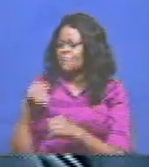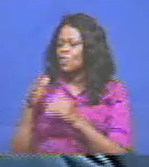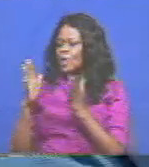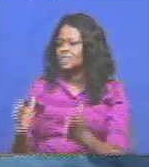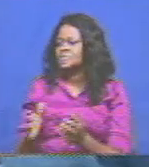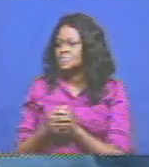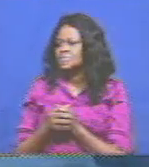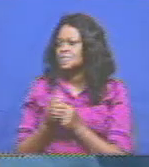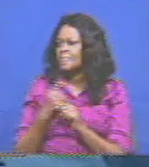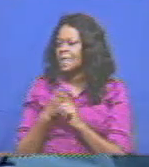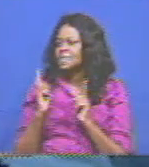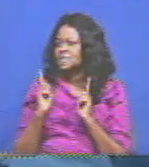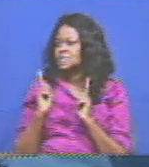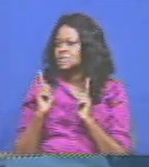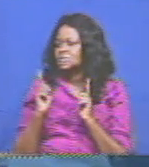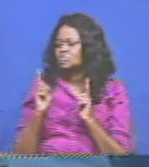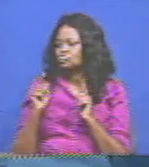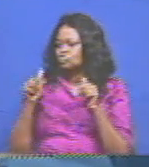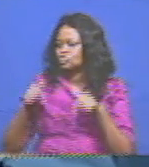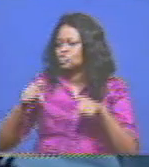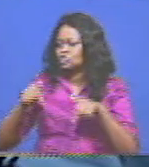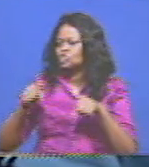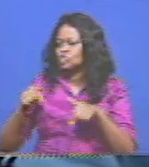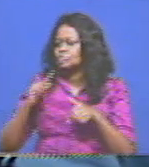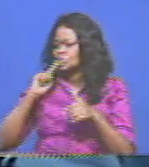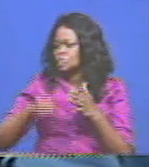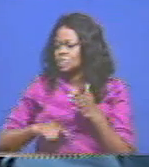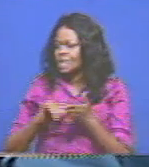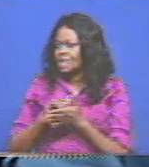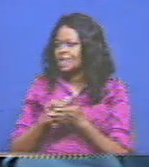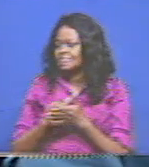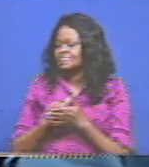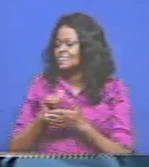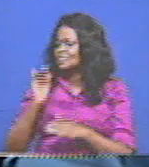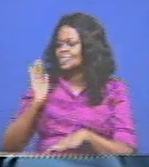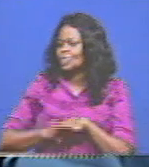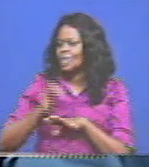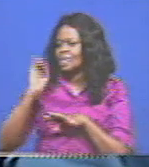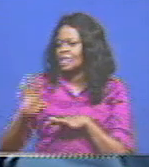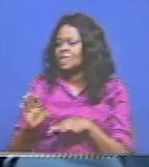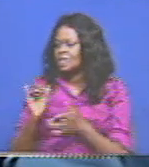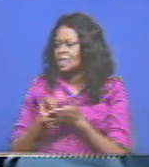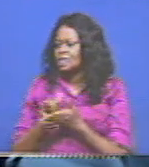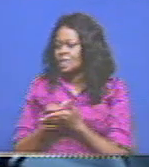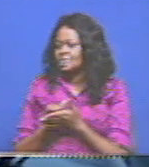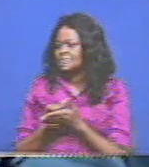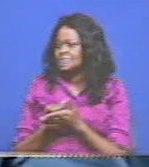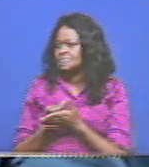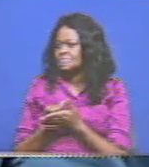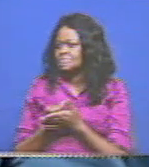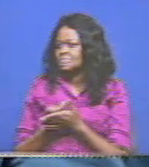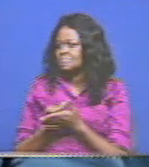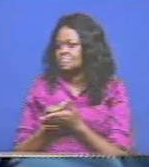region. But as of today, mm-hmm. let me say it's a bit unfortunate that this is